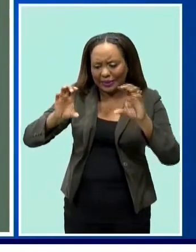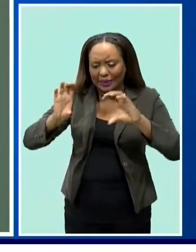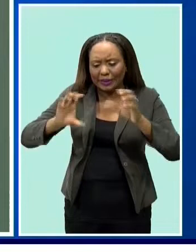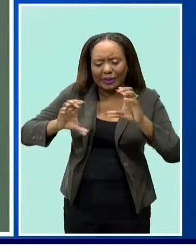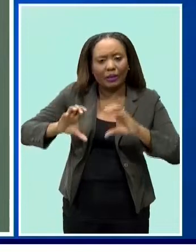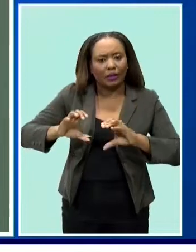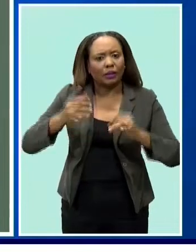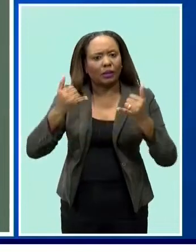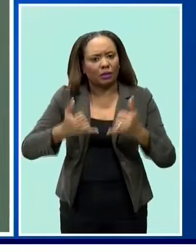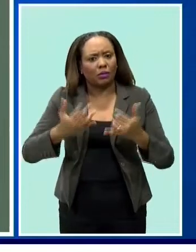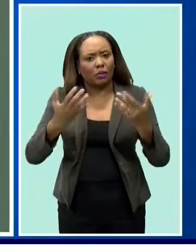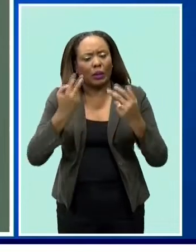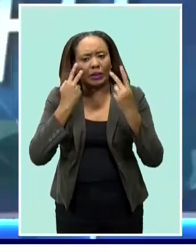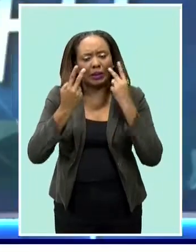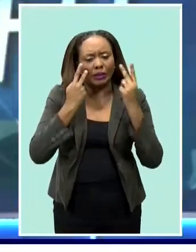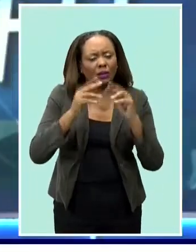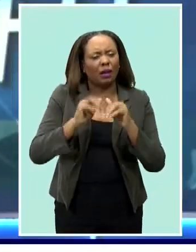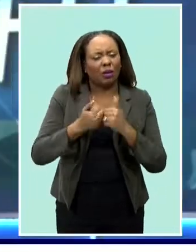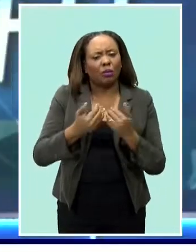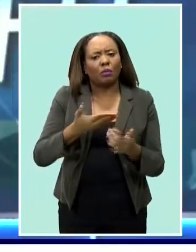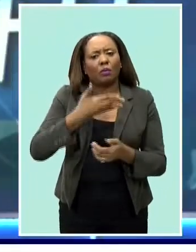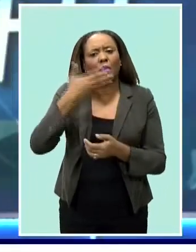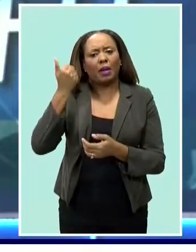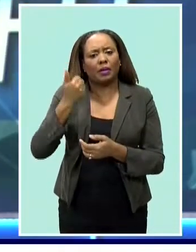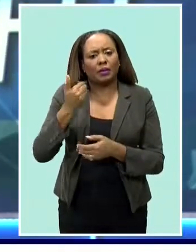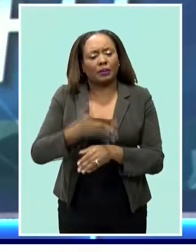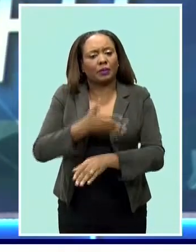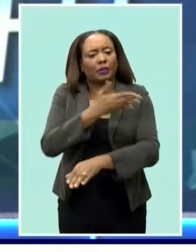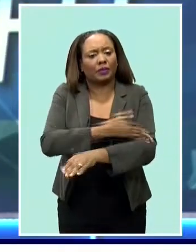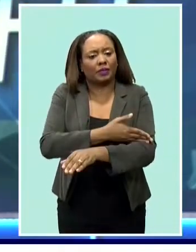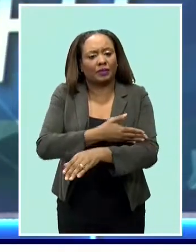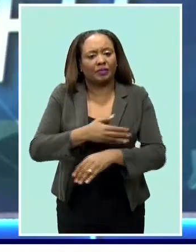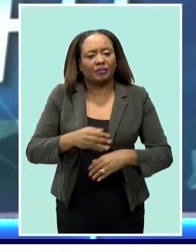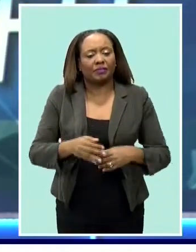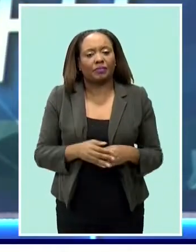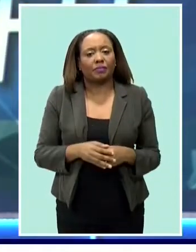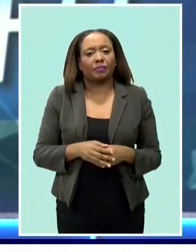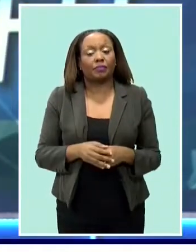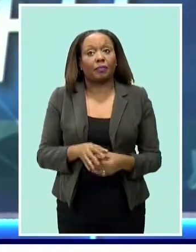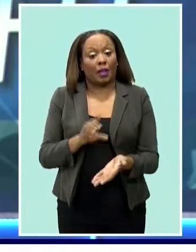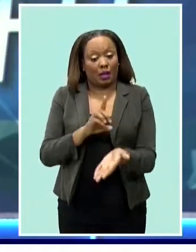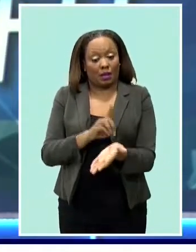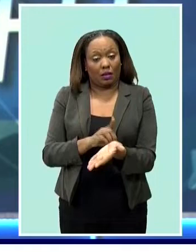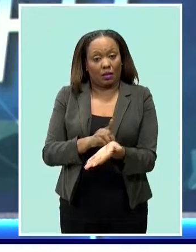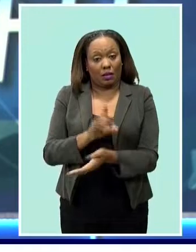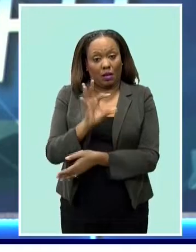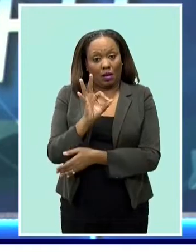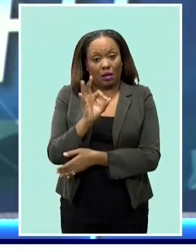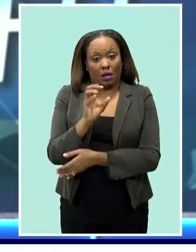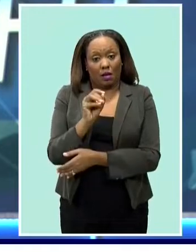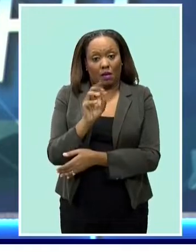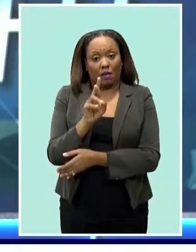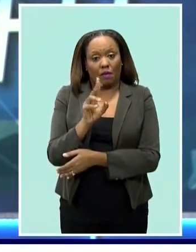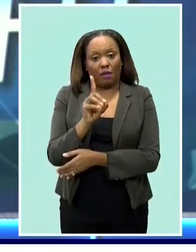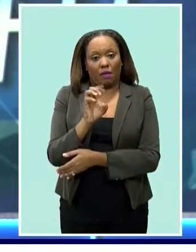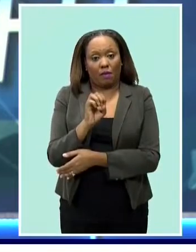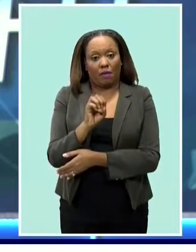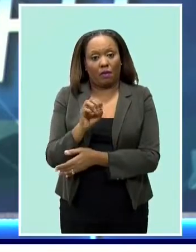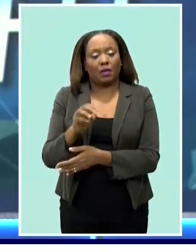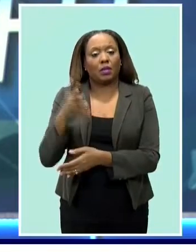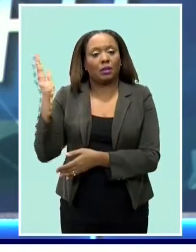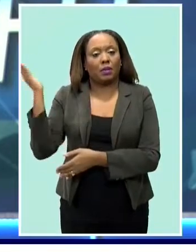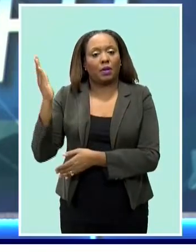patients to try to derive diagnosis. Dr. Ford was speaking on the sidelines of an event to launch a partnership between